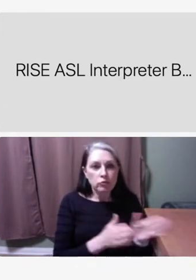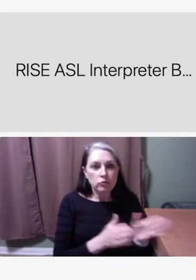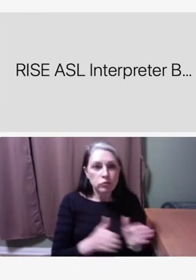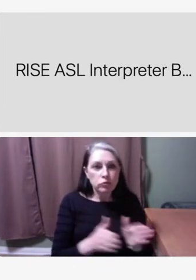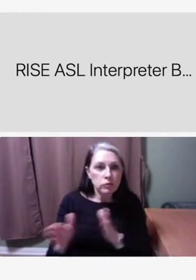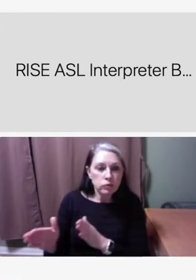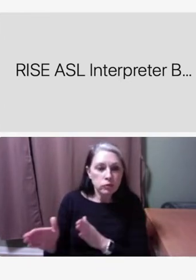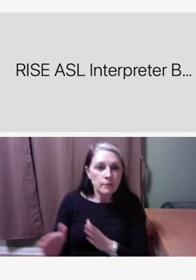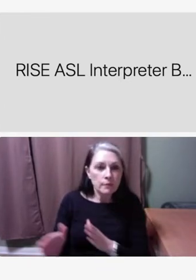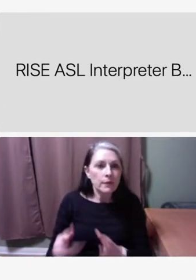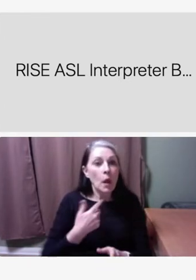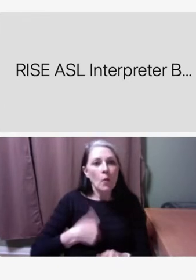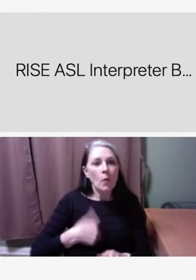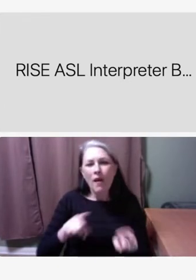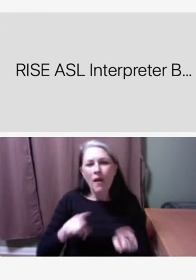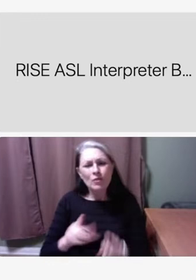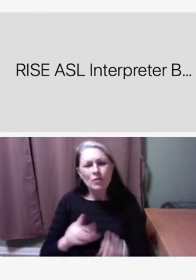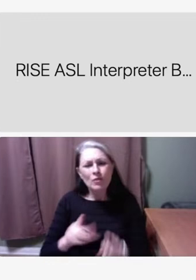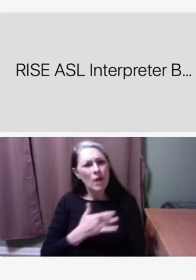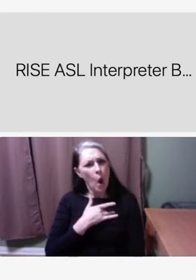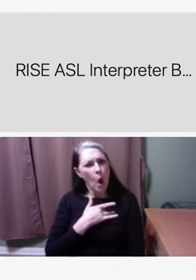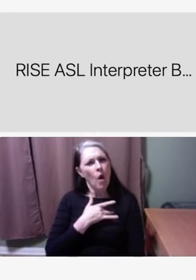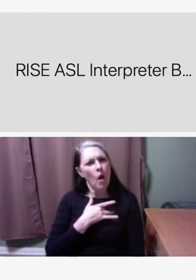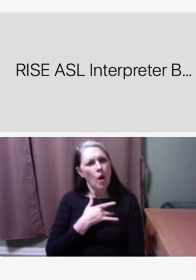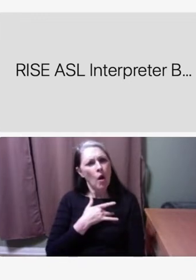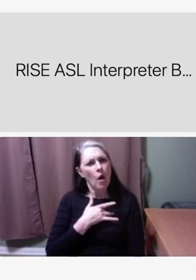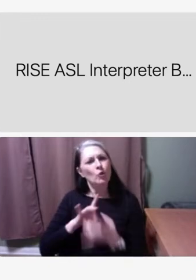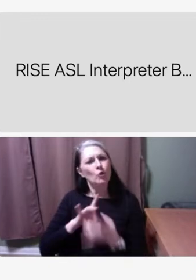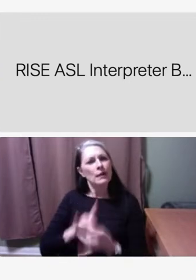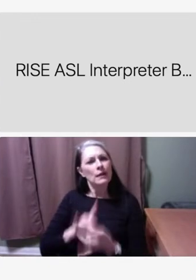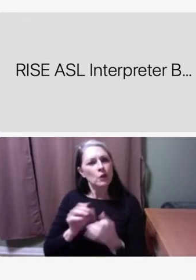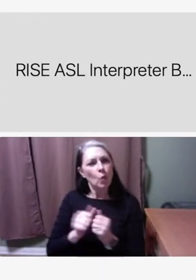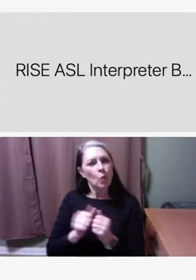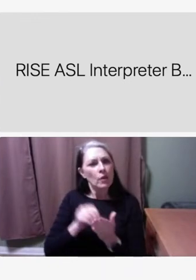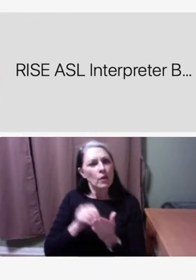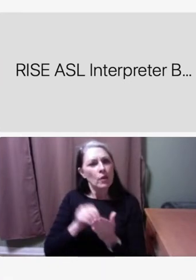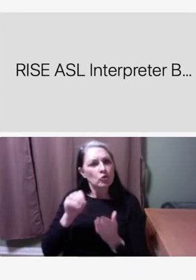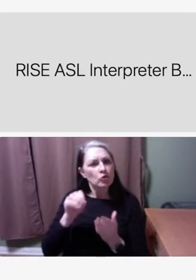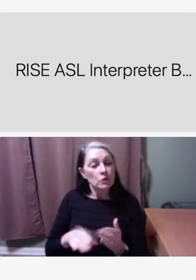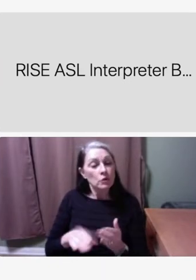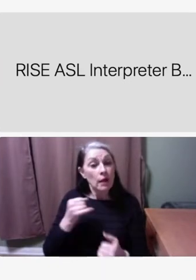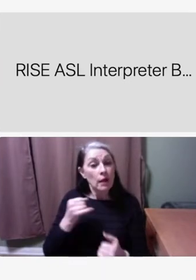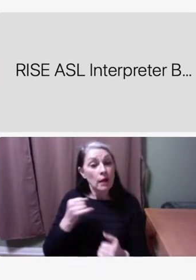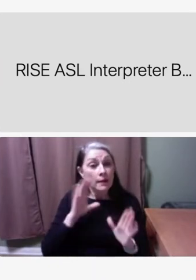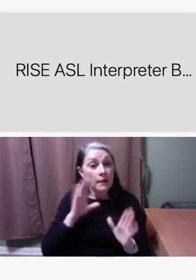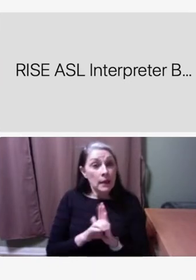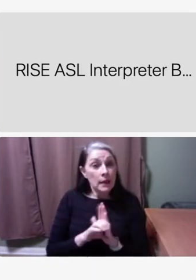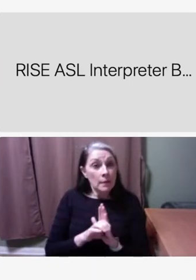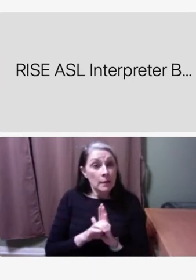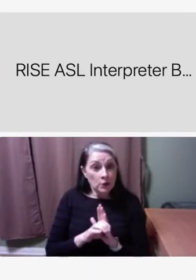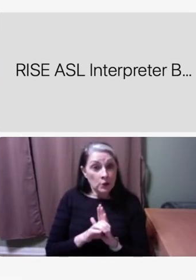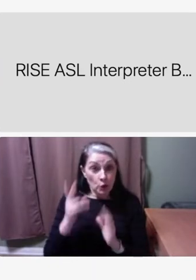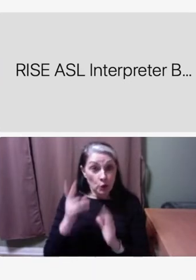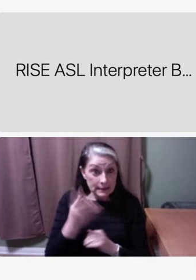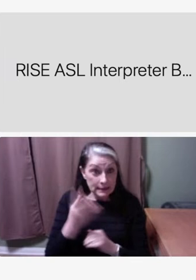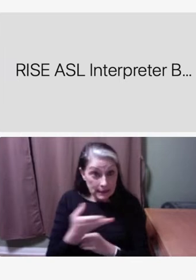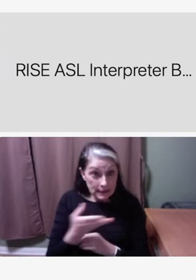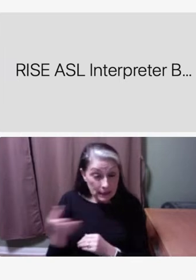our students. And lastly, I'll just show the image. It's not that great, you can see, but this is the image that